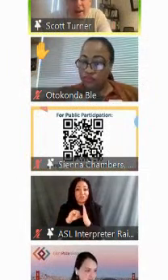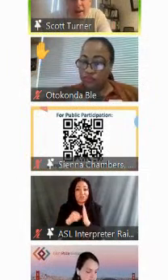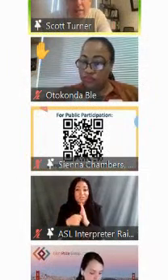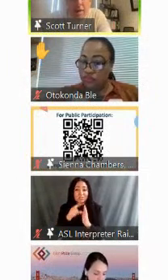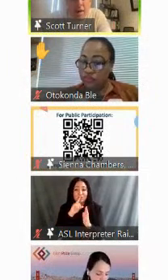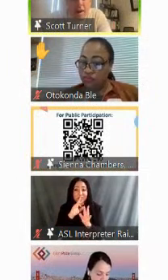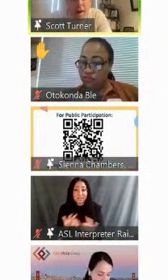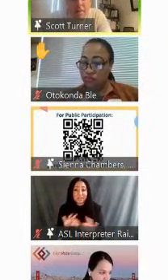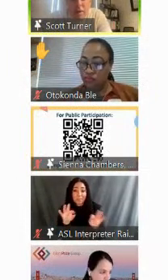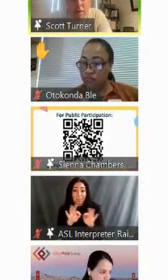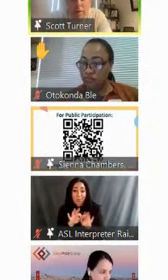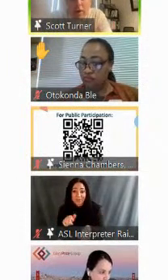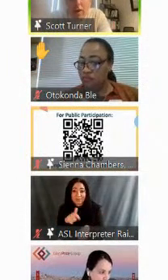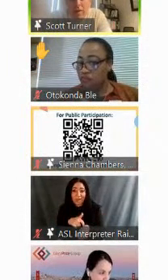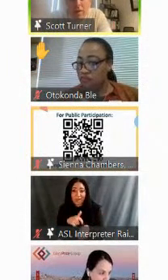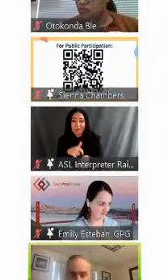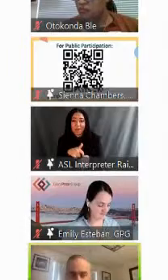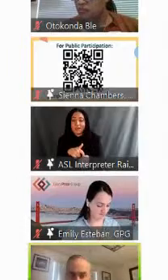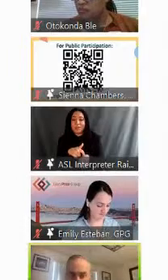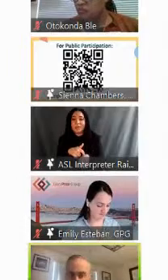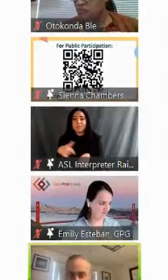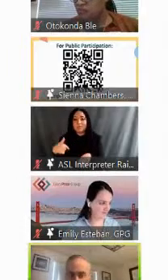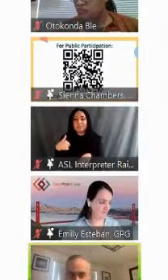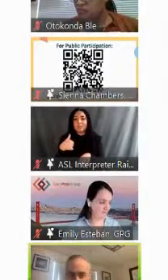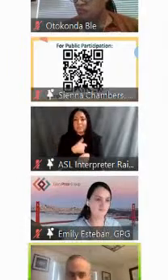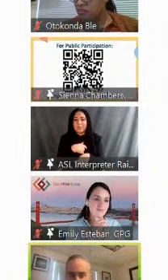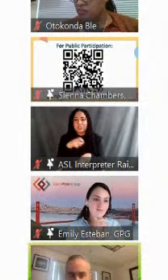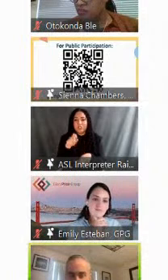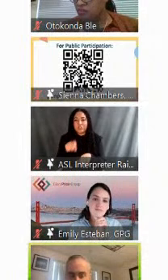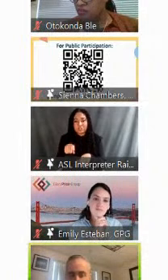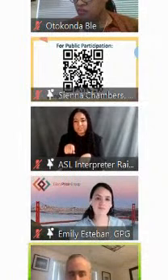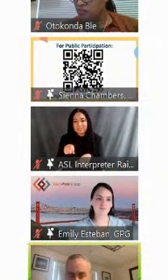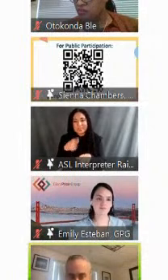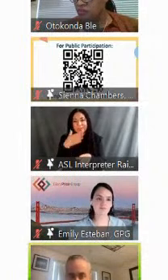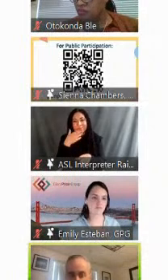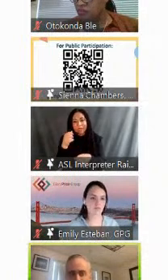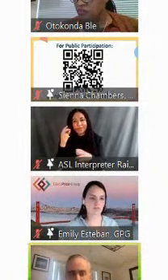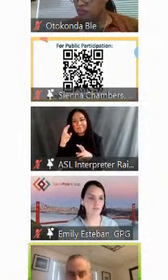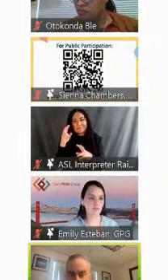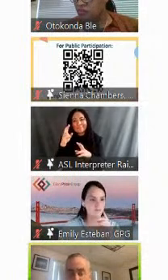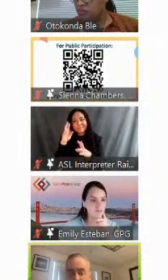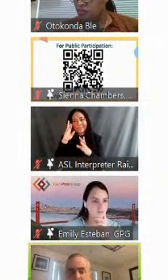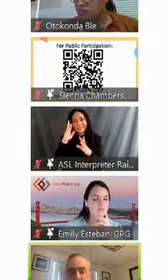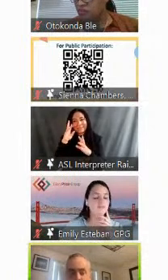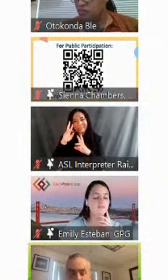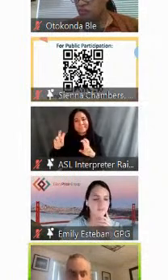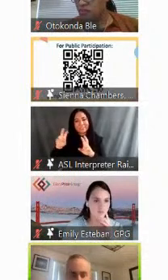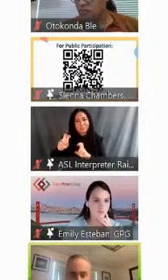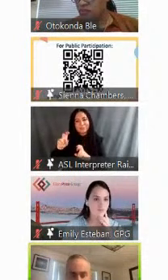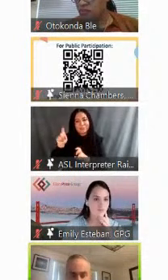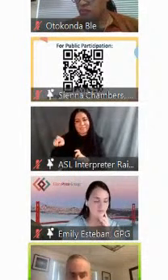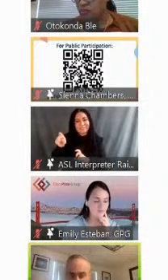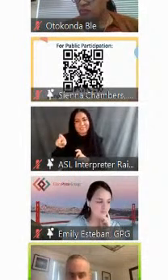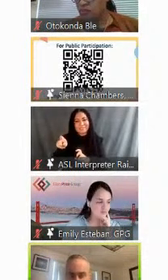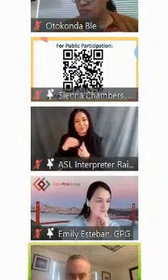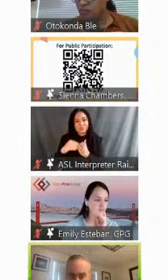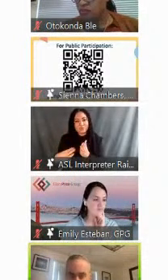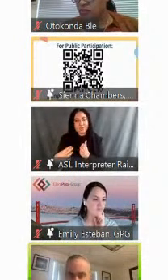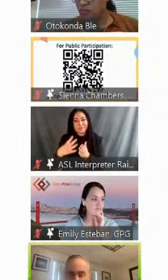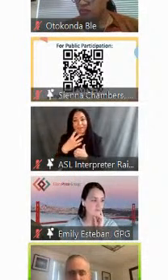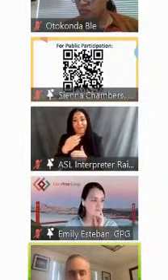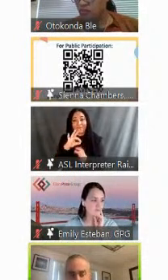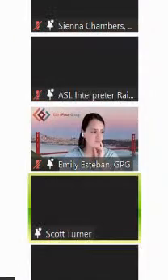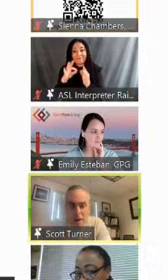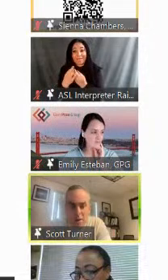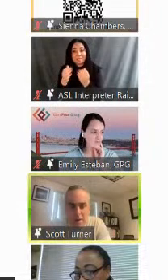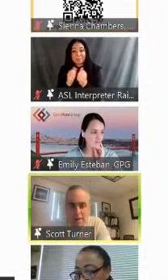important time that we could also better consider the needs of our students and families of students with disabilities. I would echo